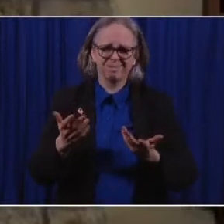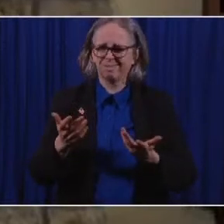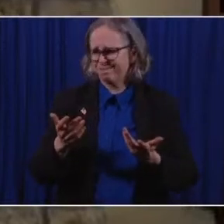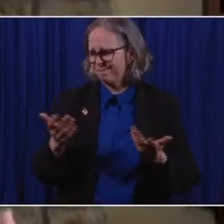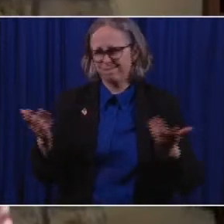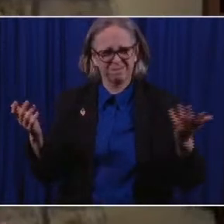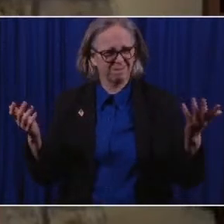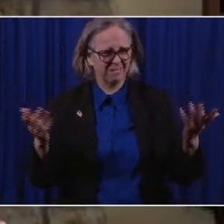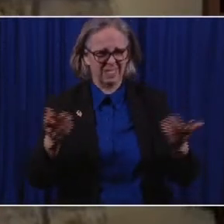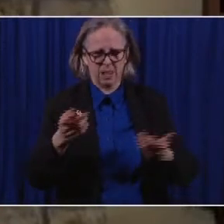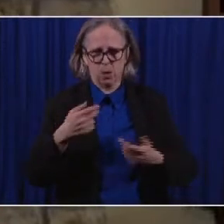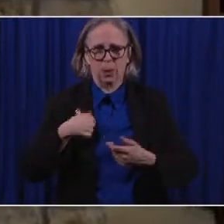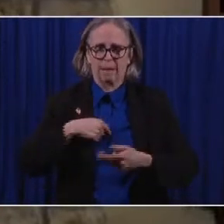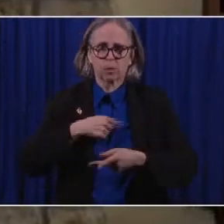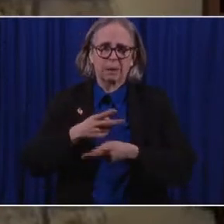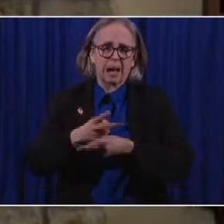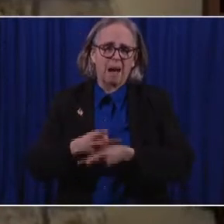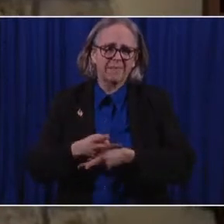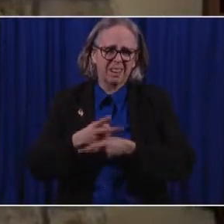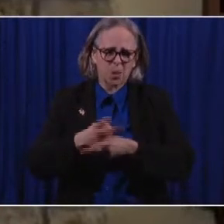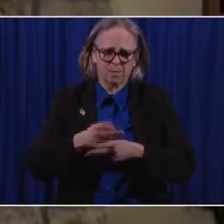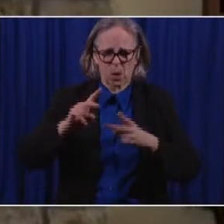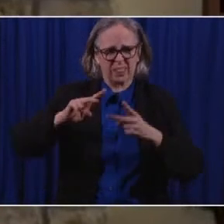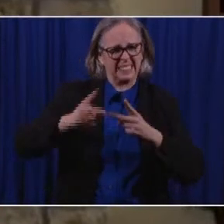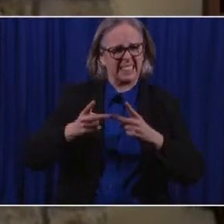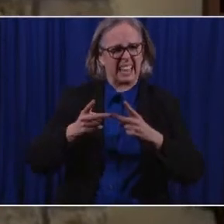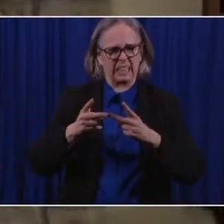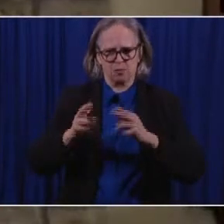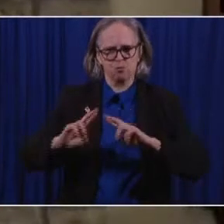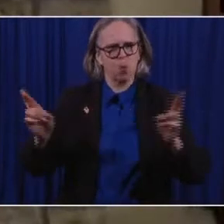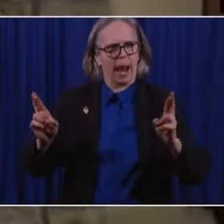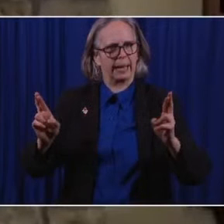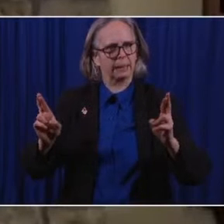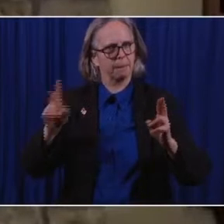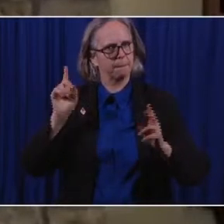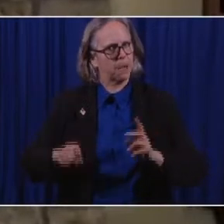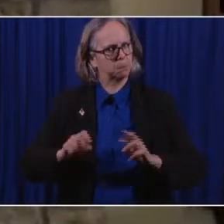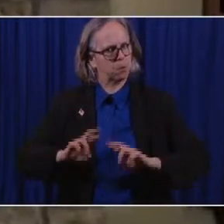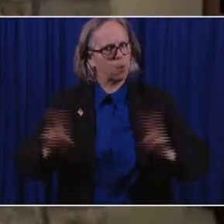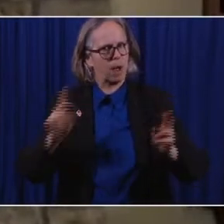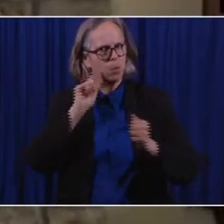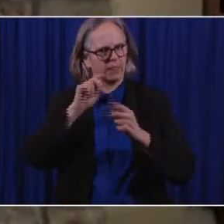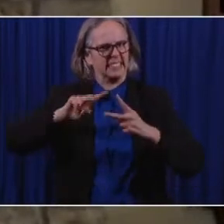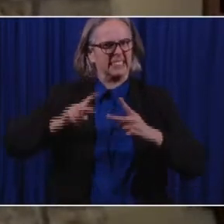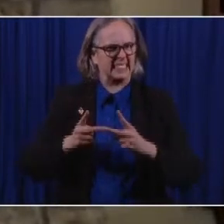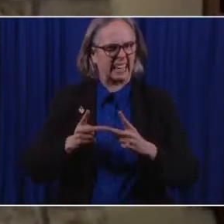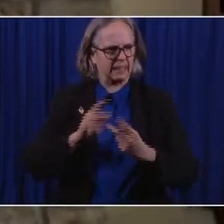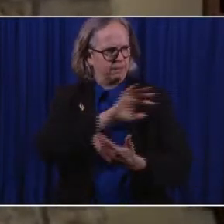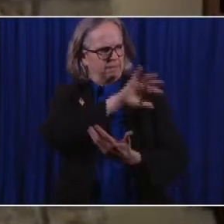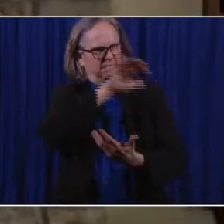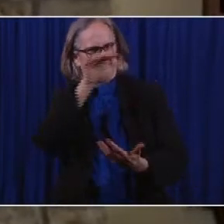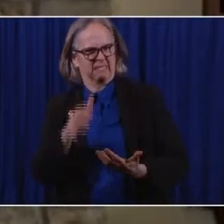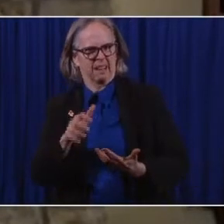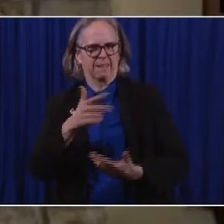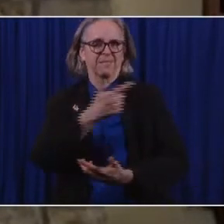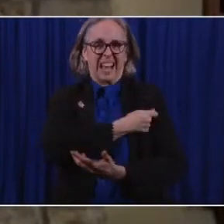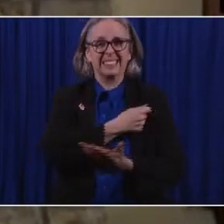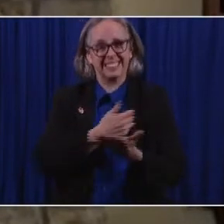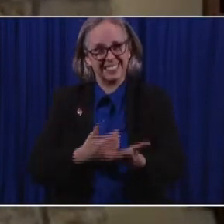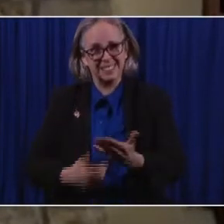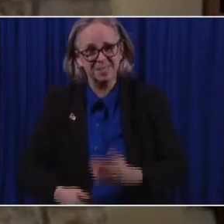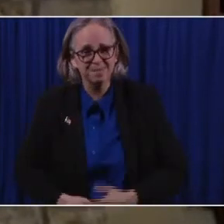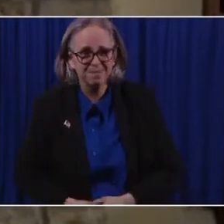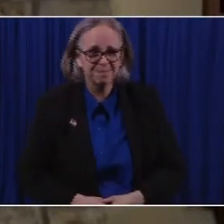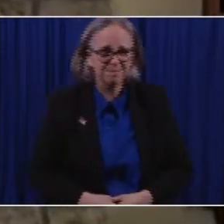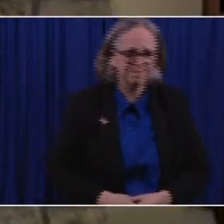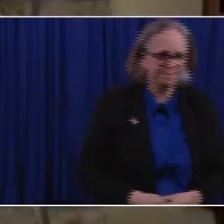careful that we have that second shot there. Got to make sure we got that. Governor, next question is the last question, and it belongs to Danny Eldridge